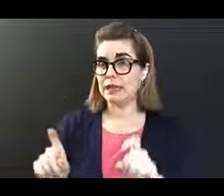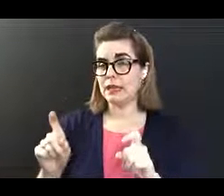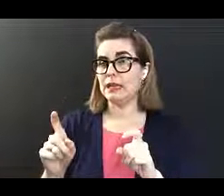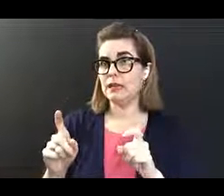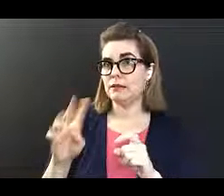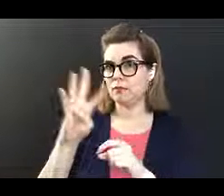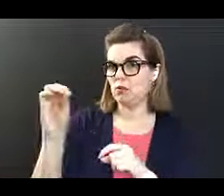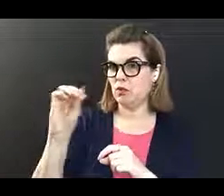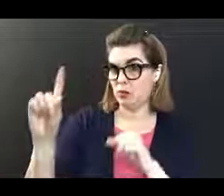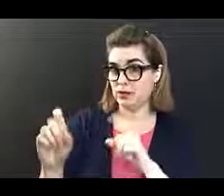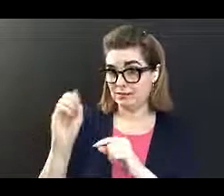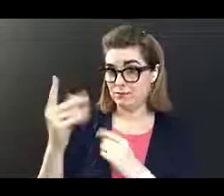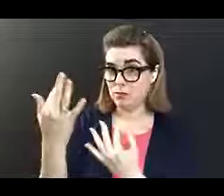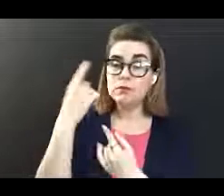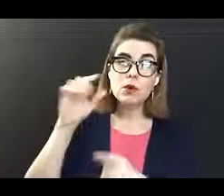in.